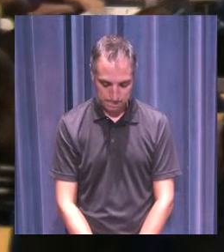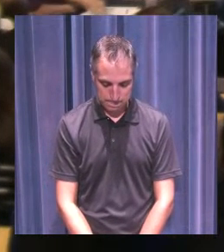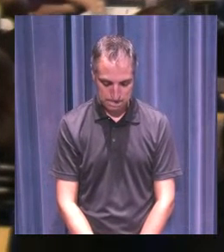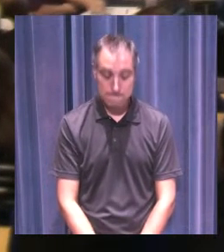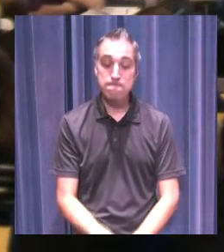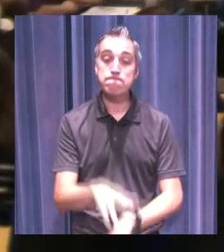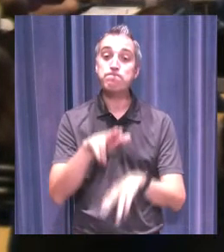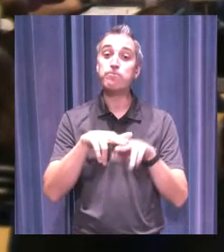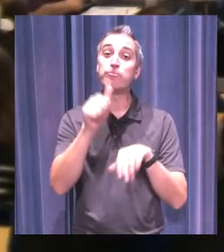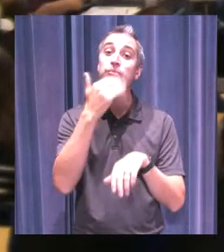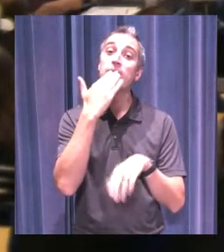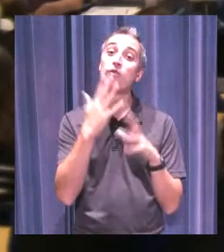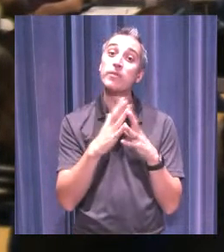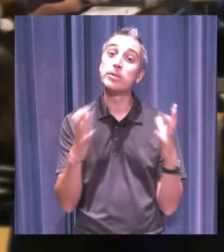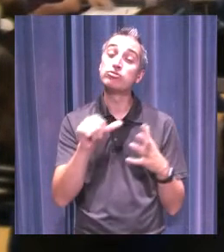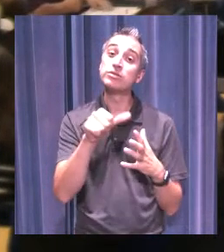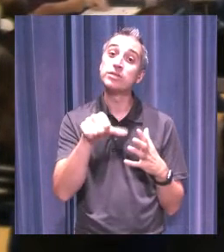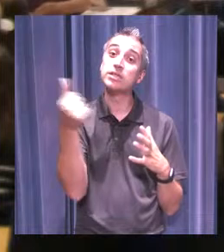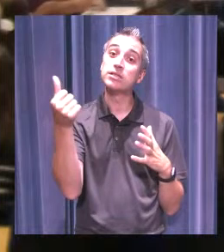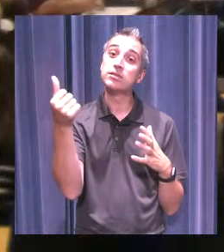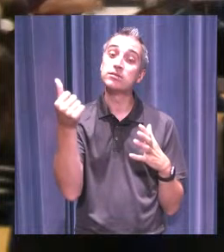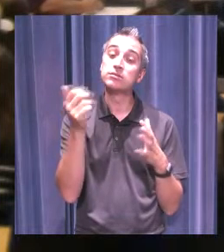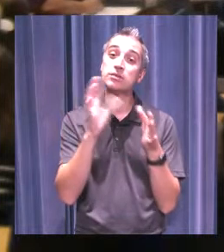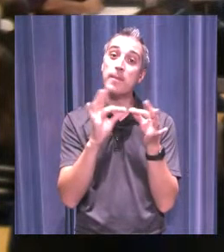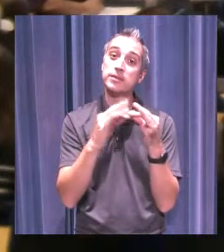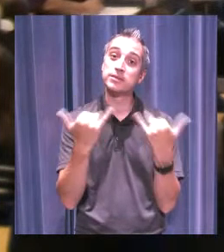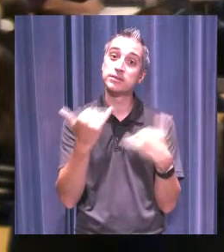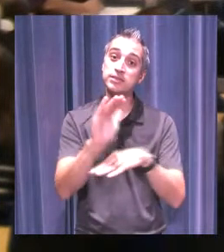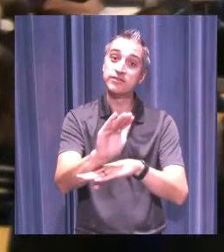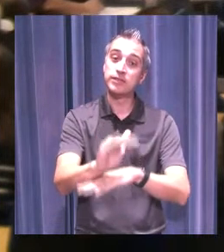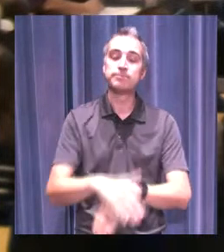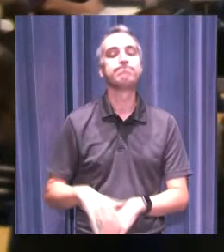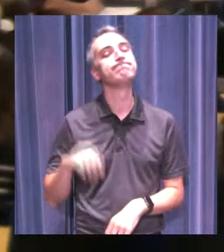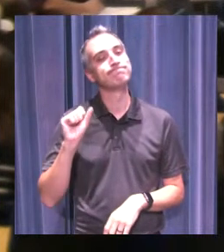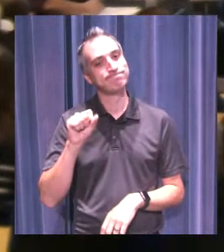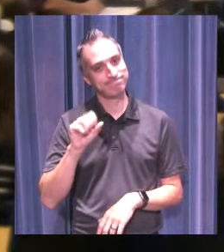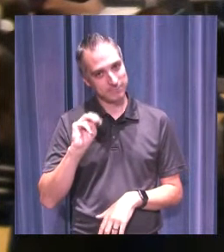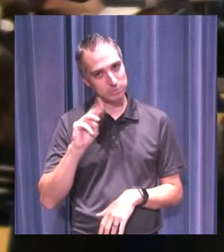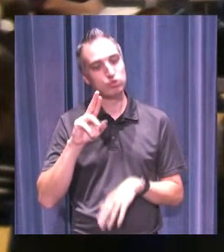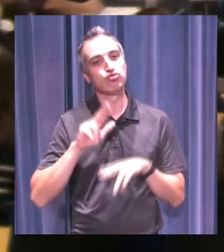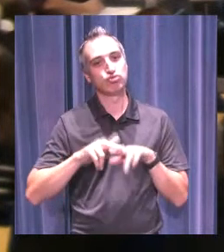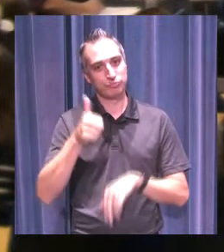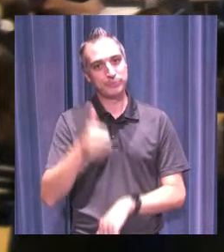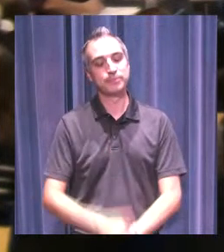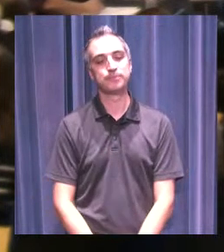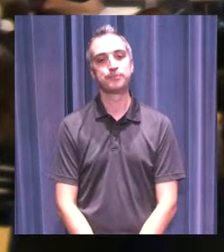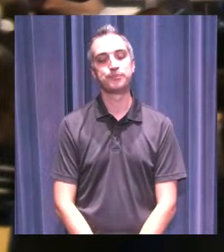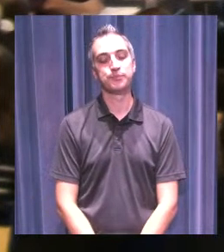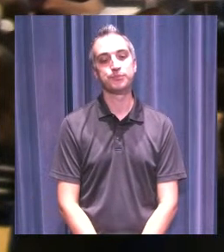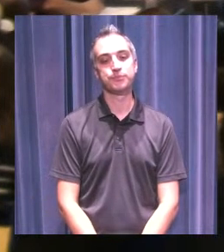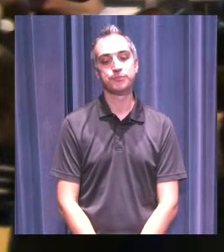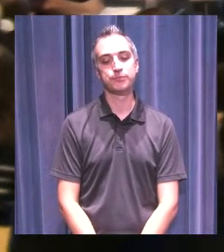Thank you very much. Are there any other comments this evening? Yes, Mr. Chair.